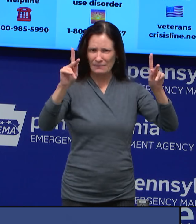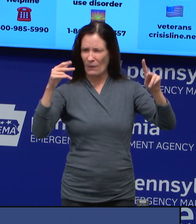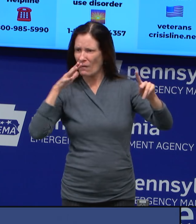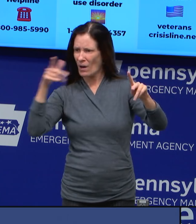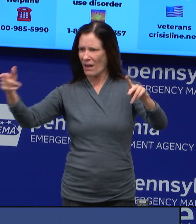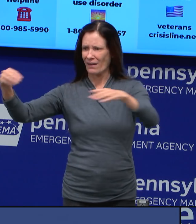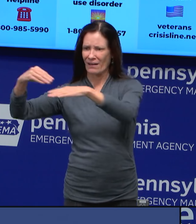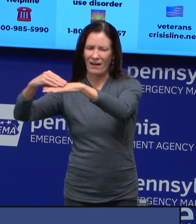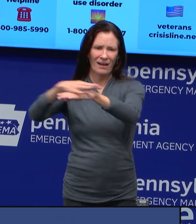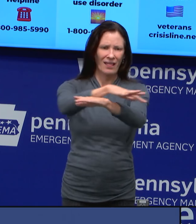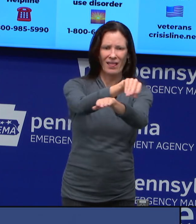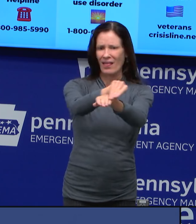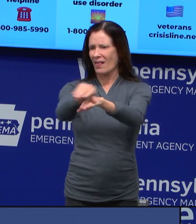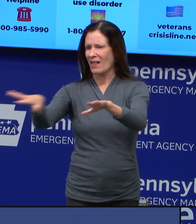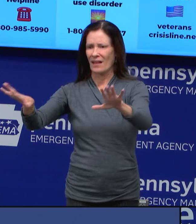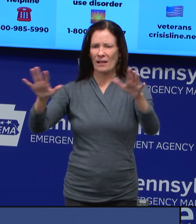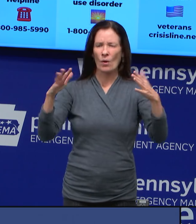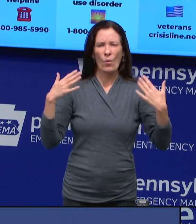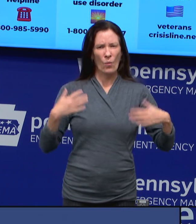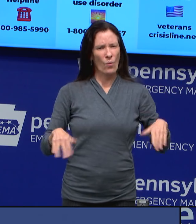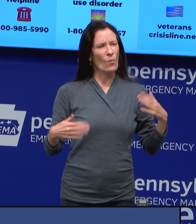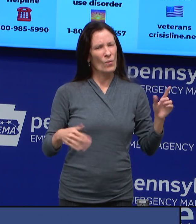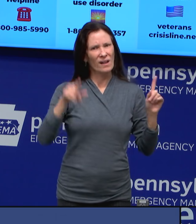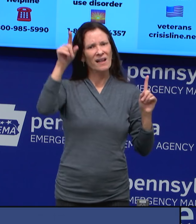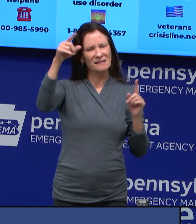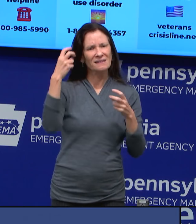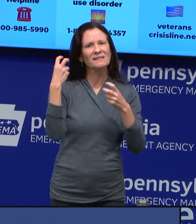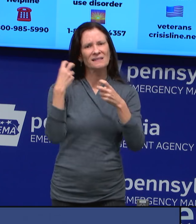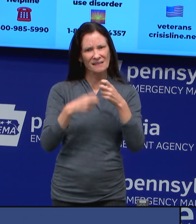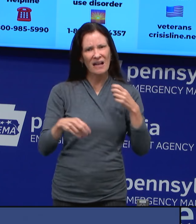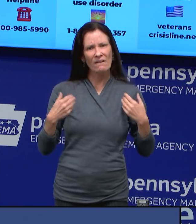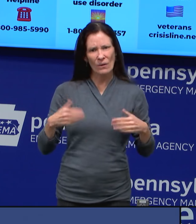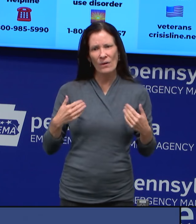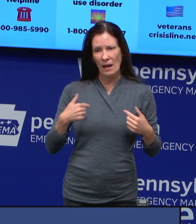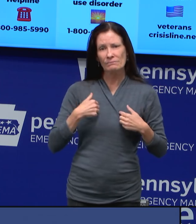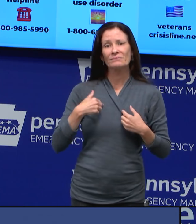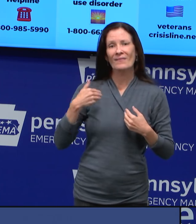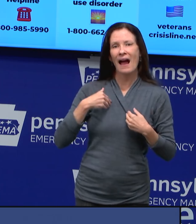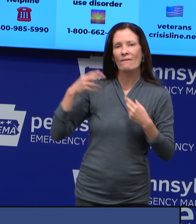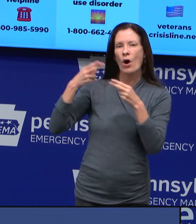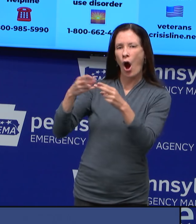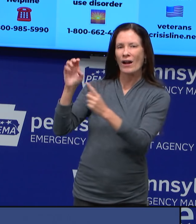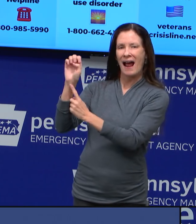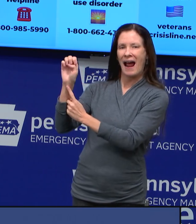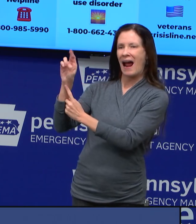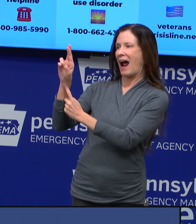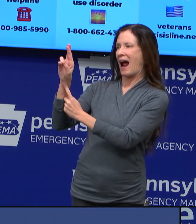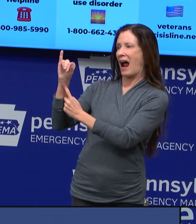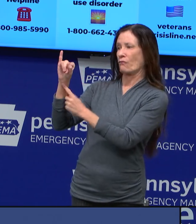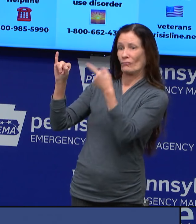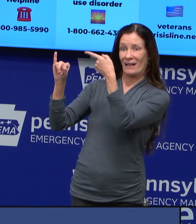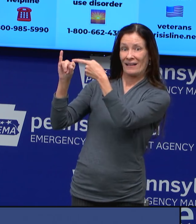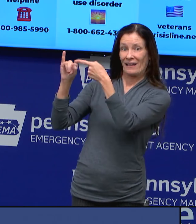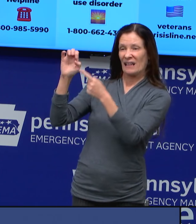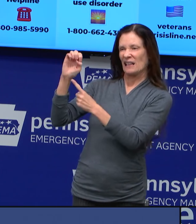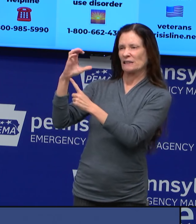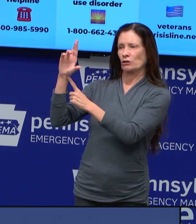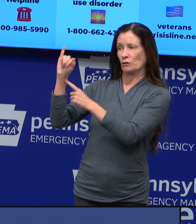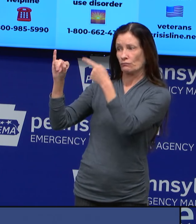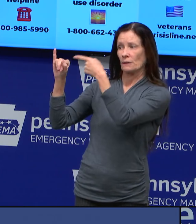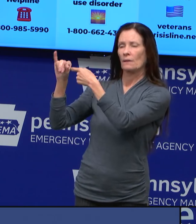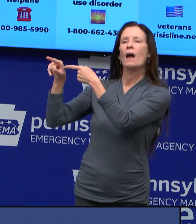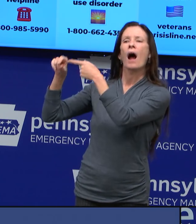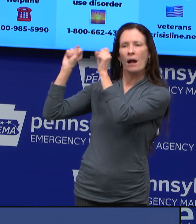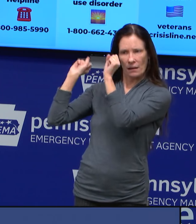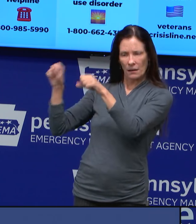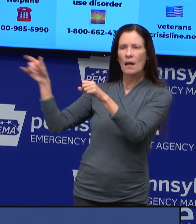with the company ECRI to do further infection disease consultations. And then, if necessary, the National Guard has stepped in to